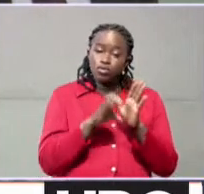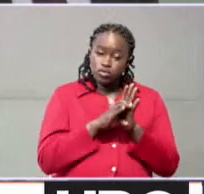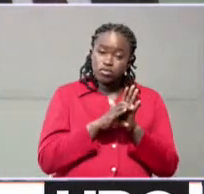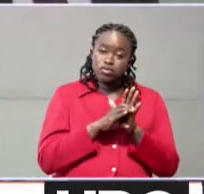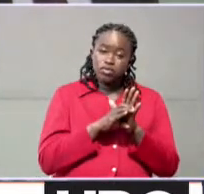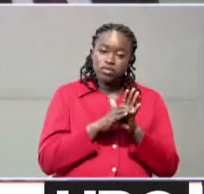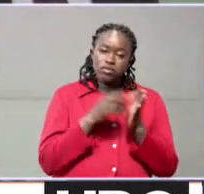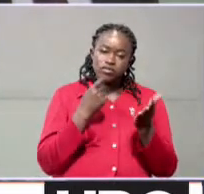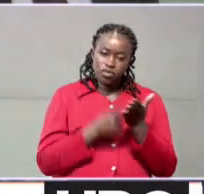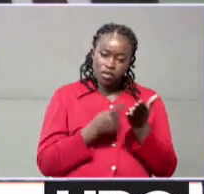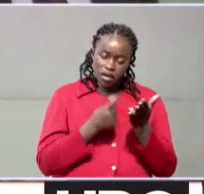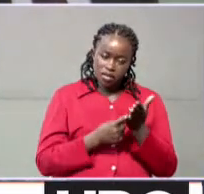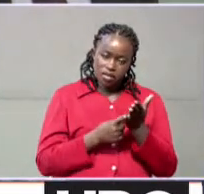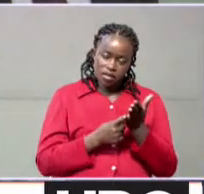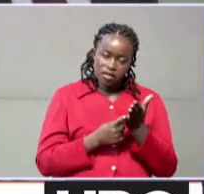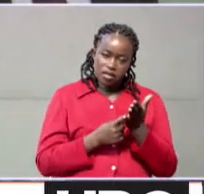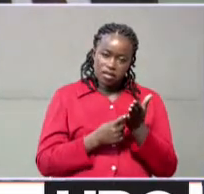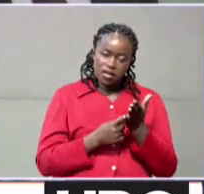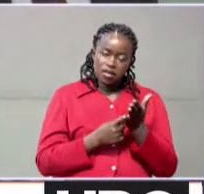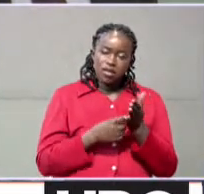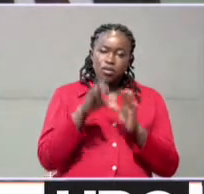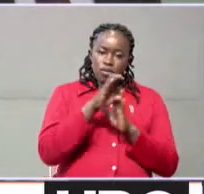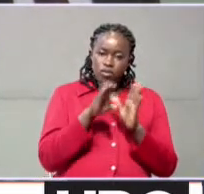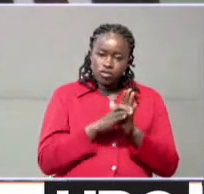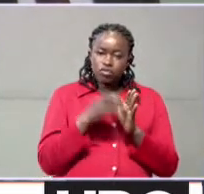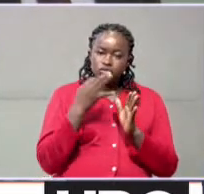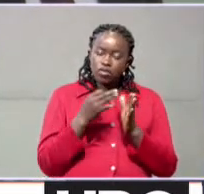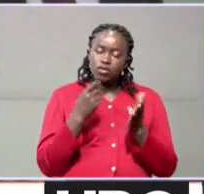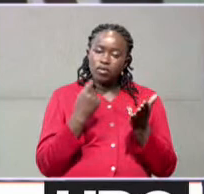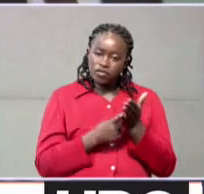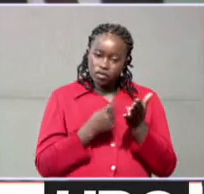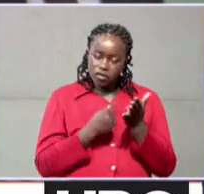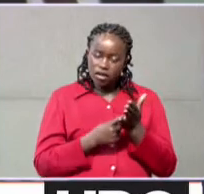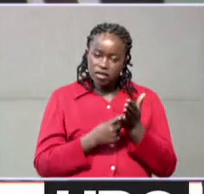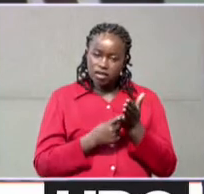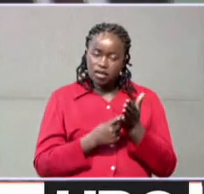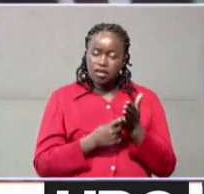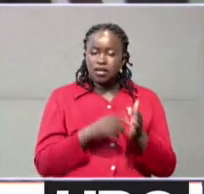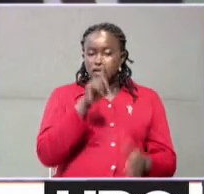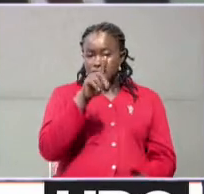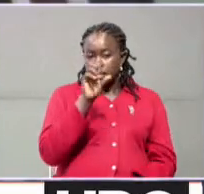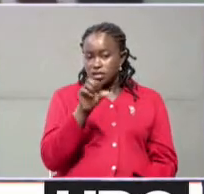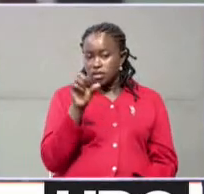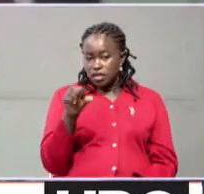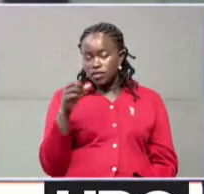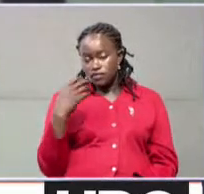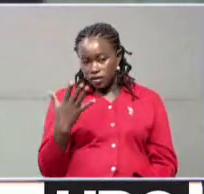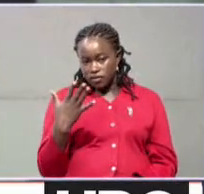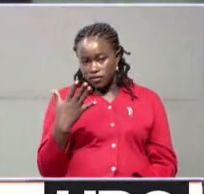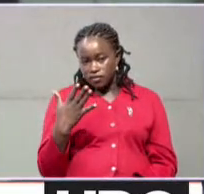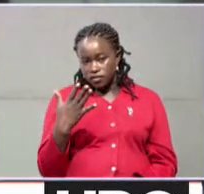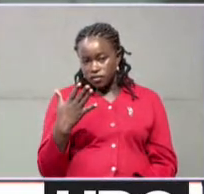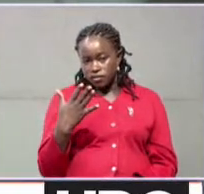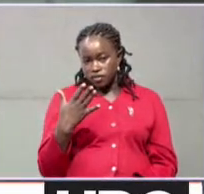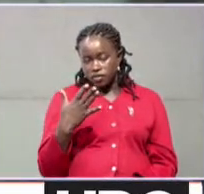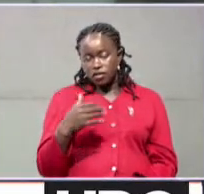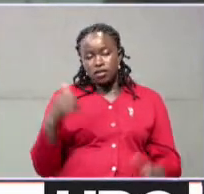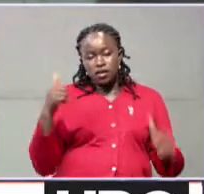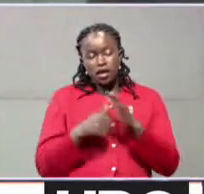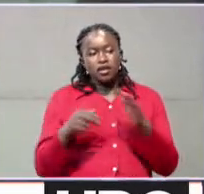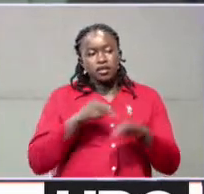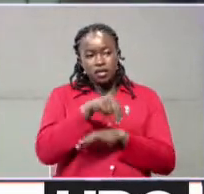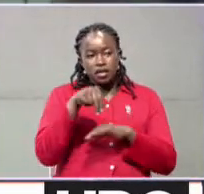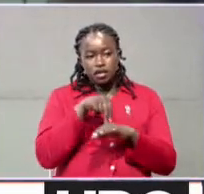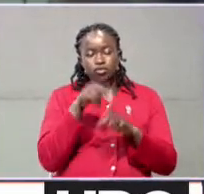i'm giving a preamble the constitution of the fabric of uganda 1995 and national